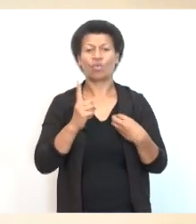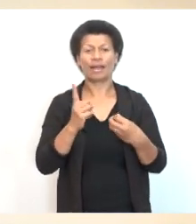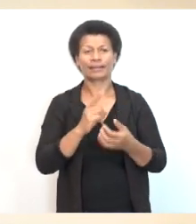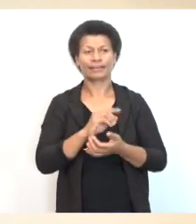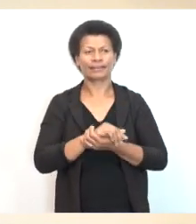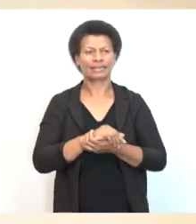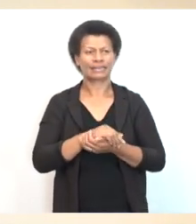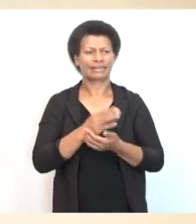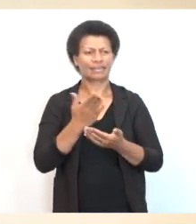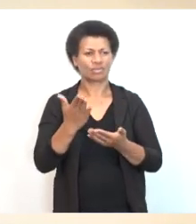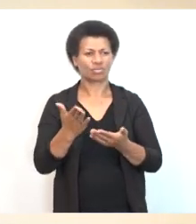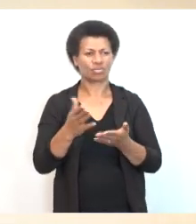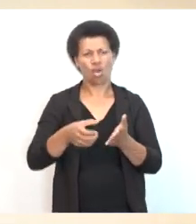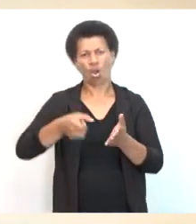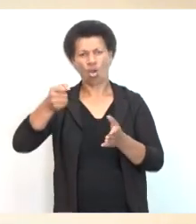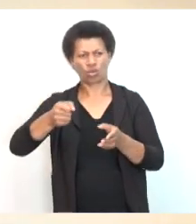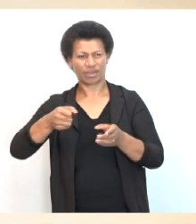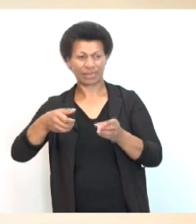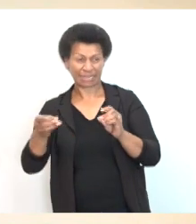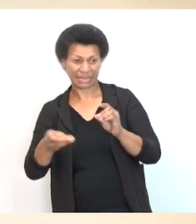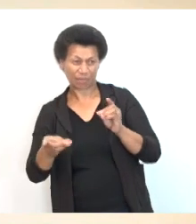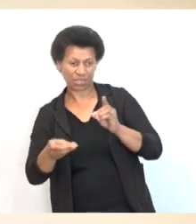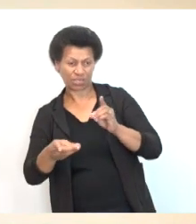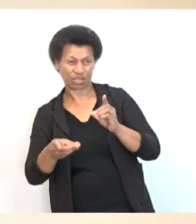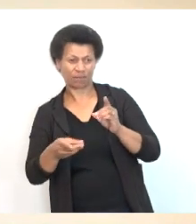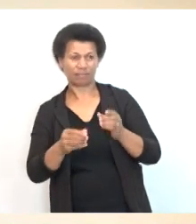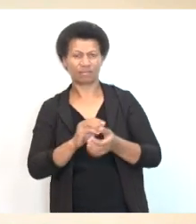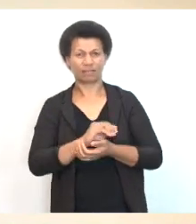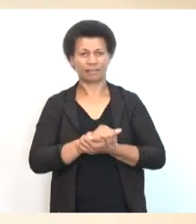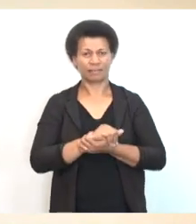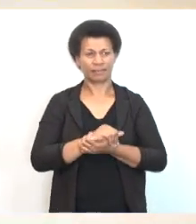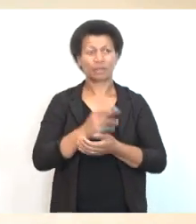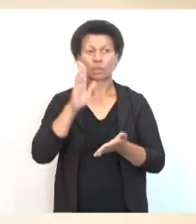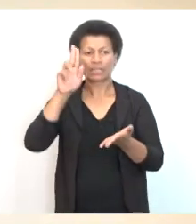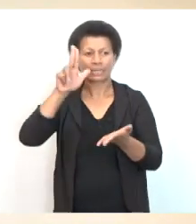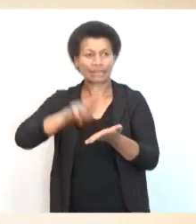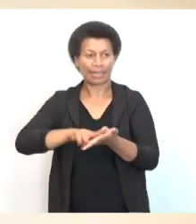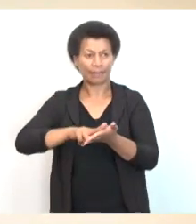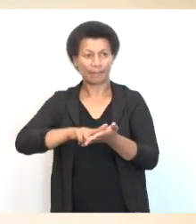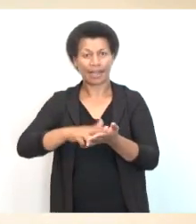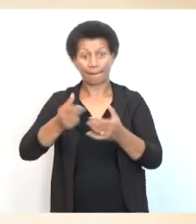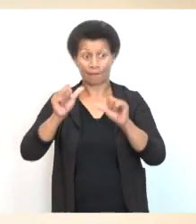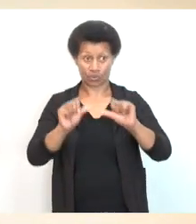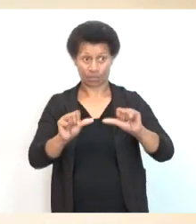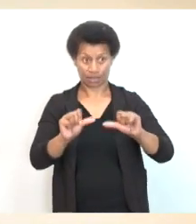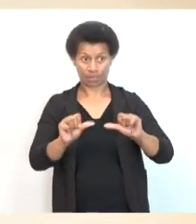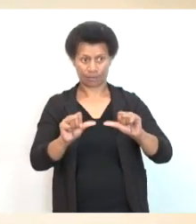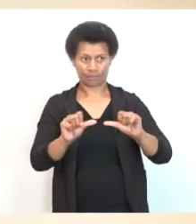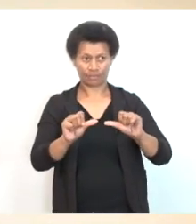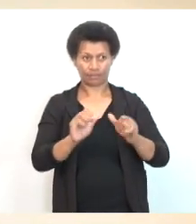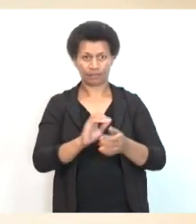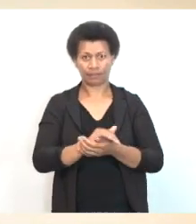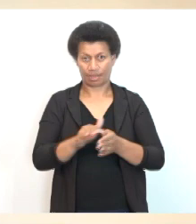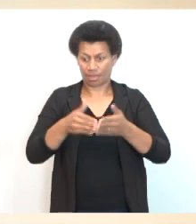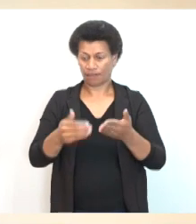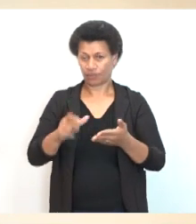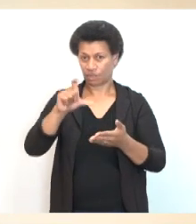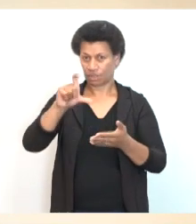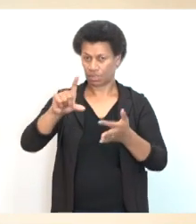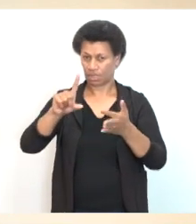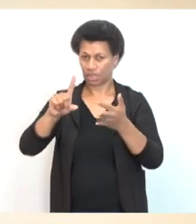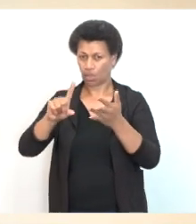So it's Navi from Fiji Village. Just inquiring, did you receive any information in regards to the update on the investigation of the